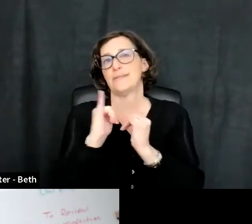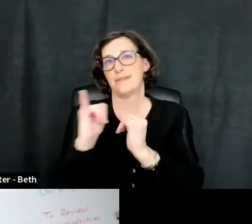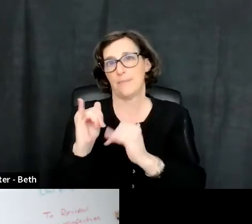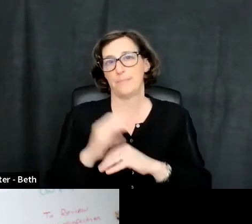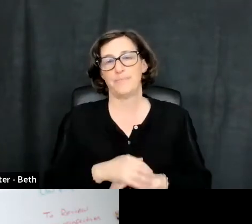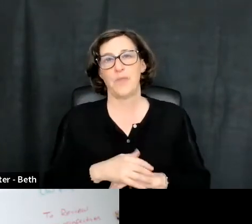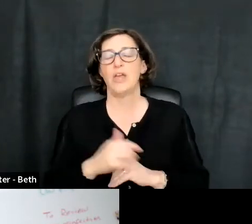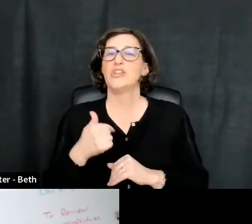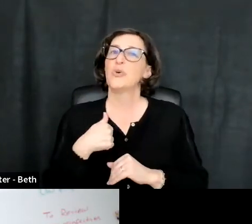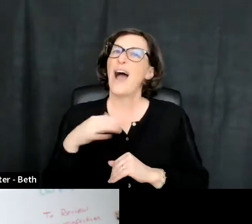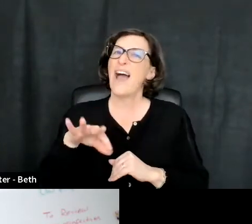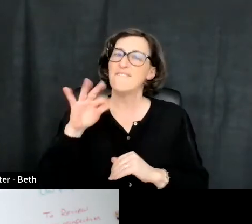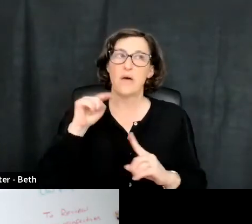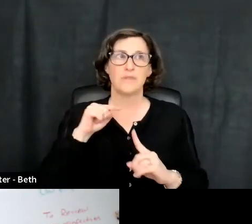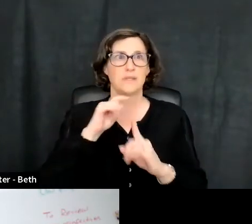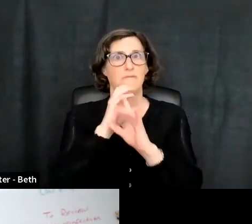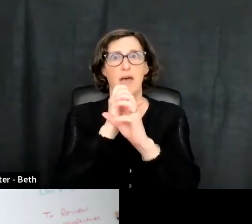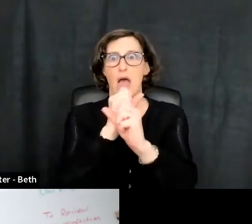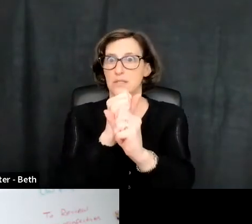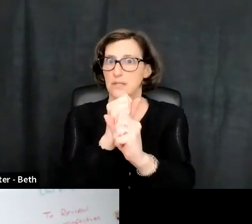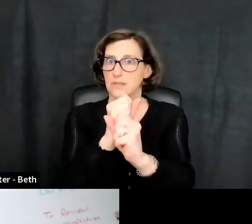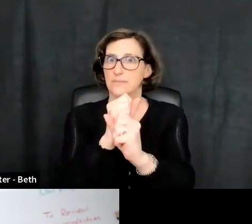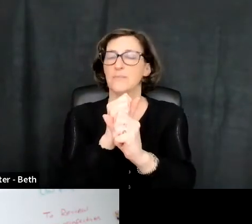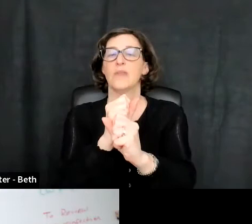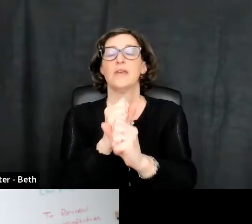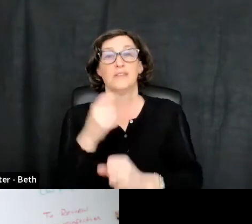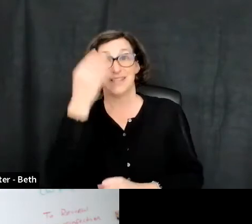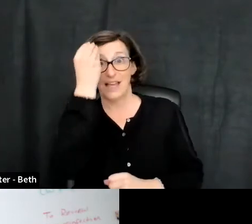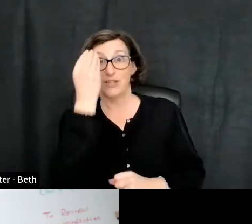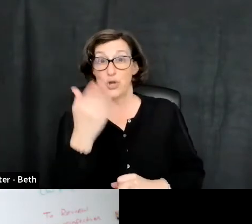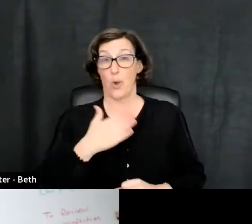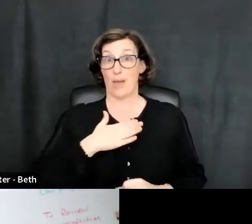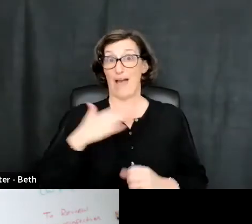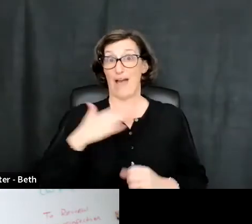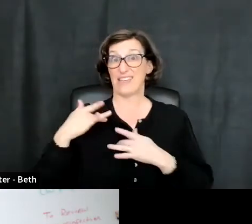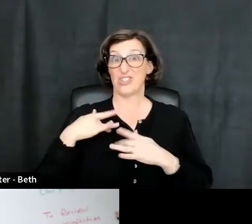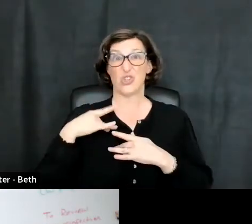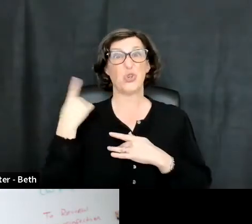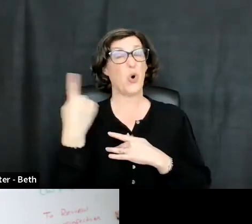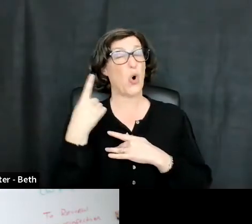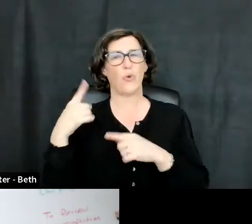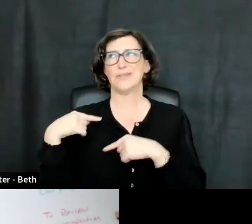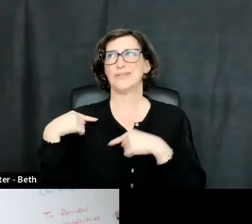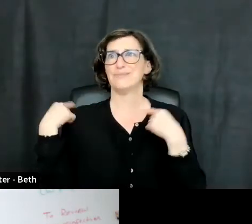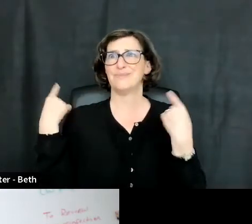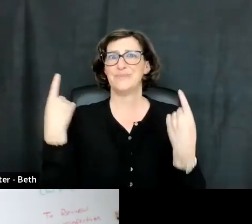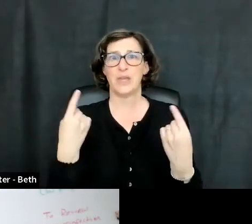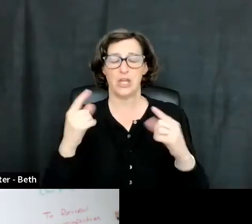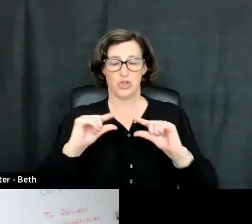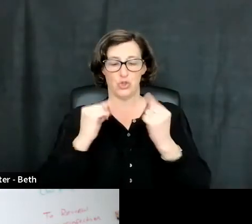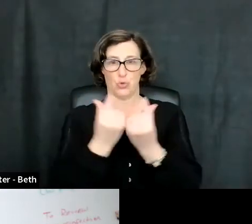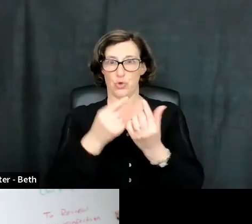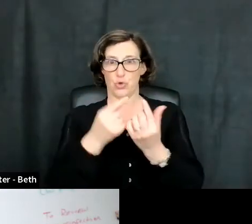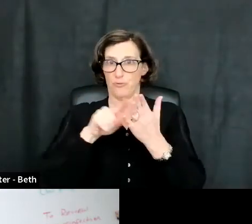of found this fascinating. And just so you know, my concern all along has been that there are a group of